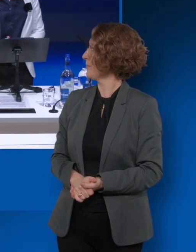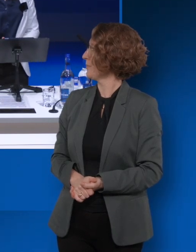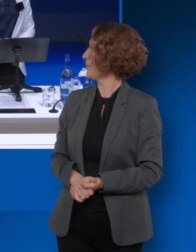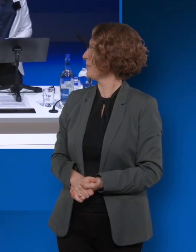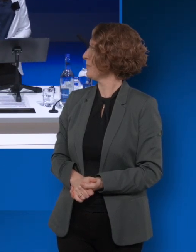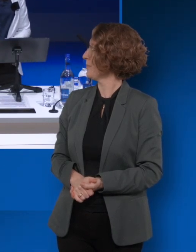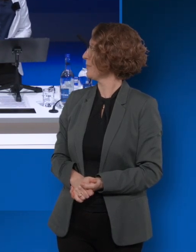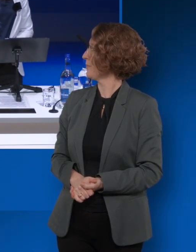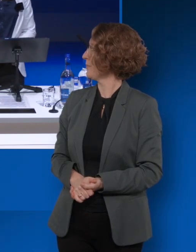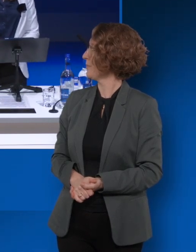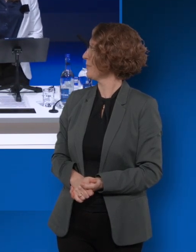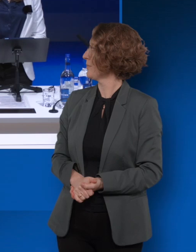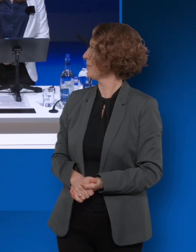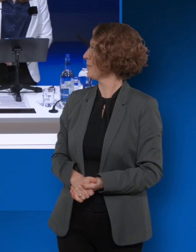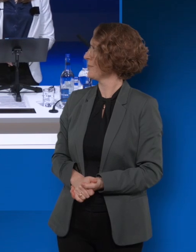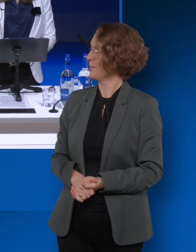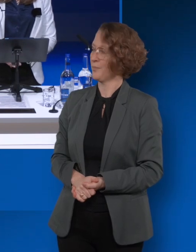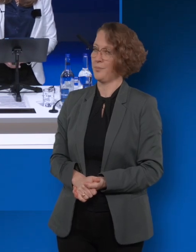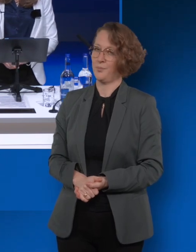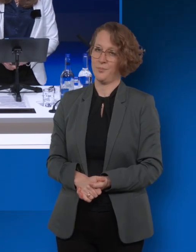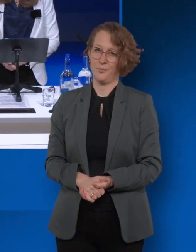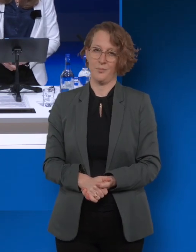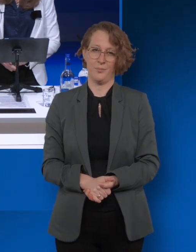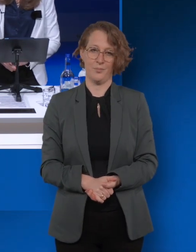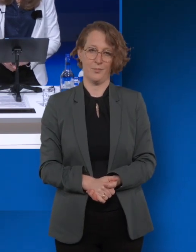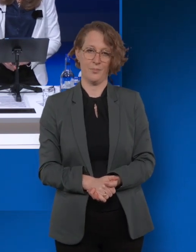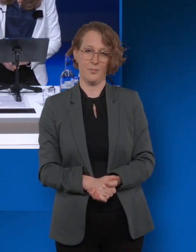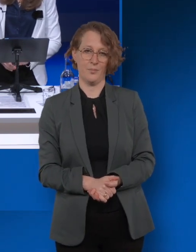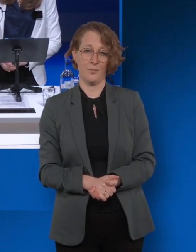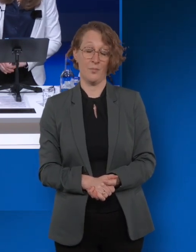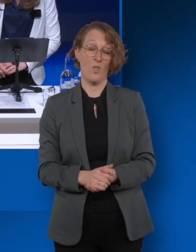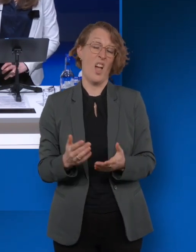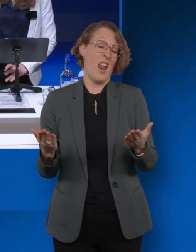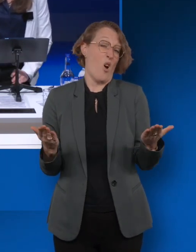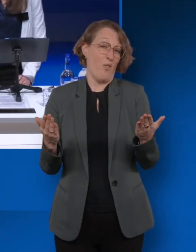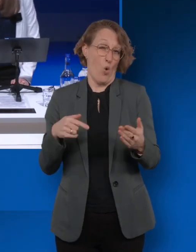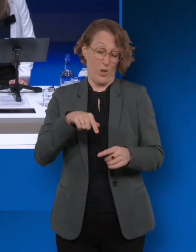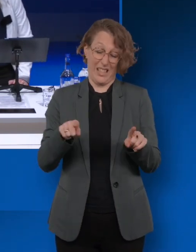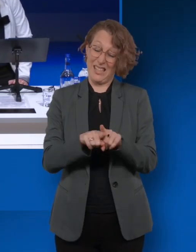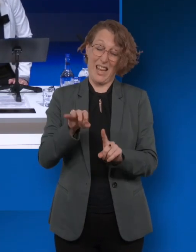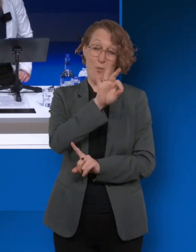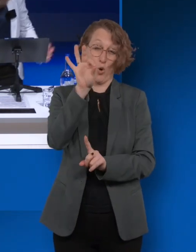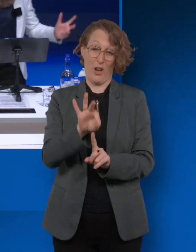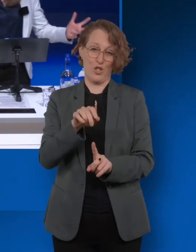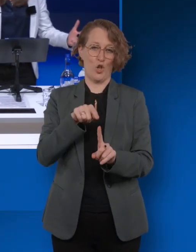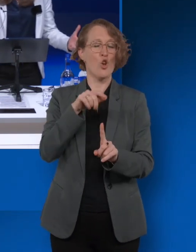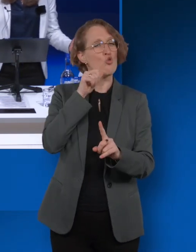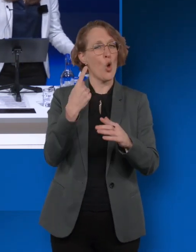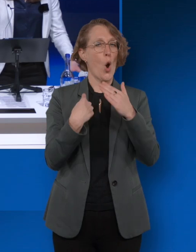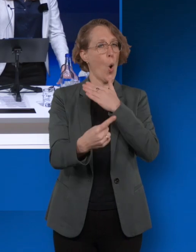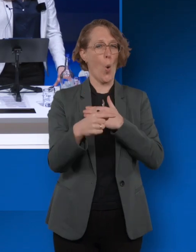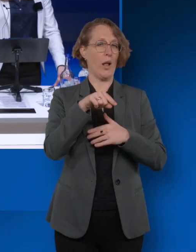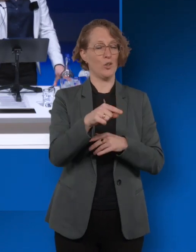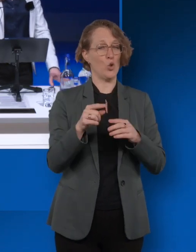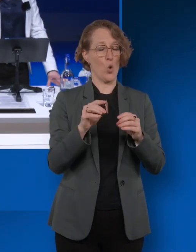consciousness can be tied to the brain. And of course, this question doesn't just